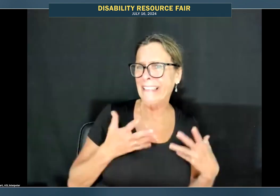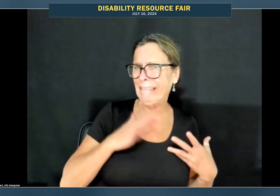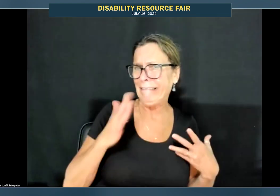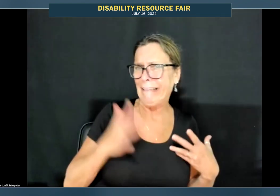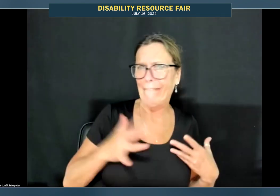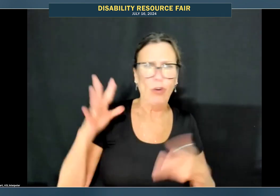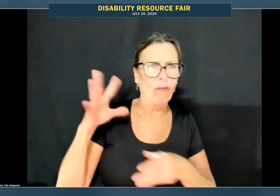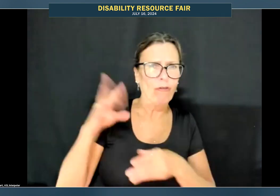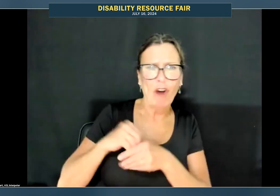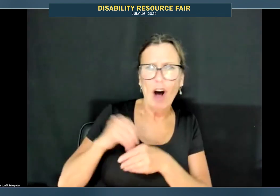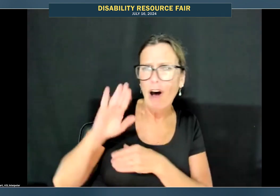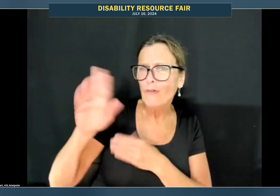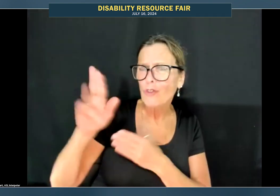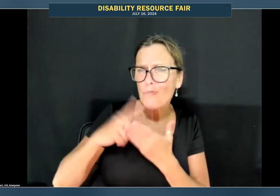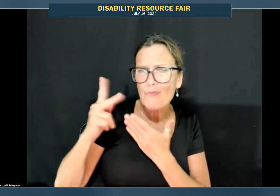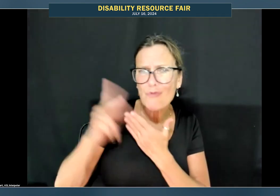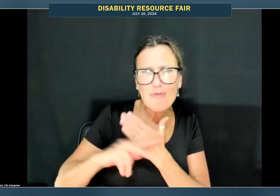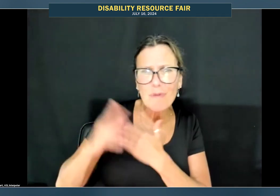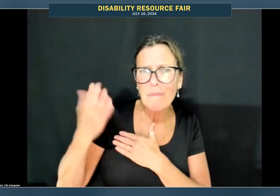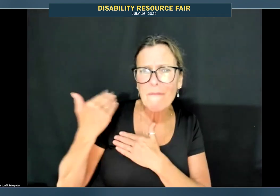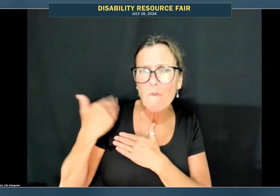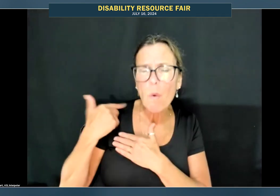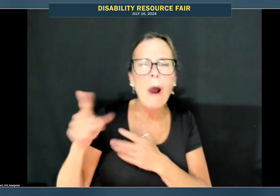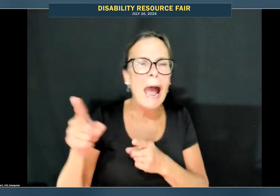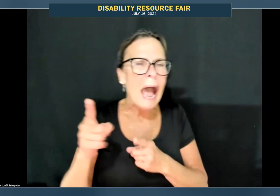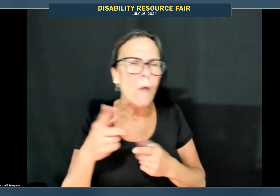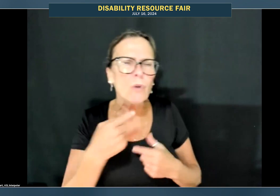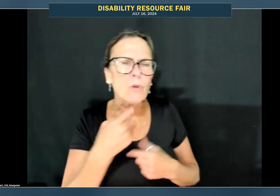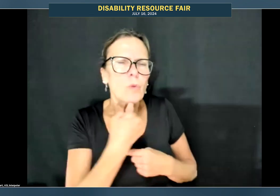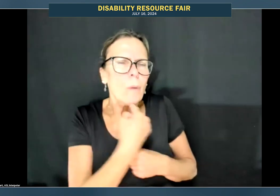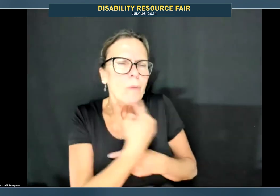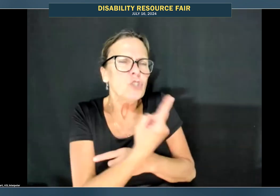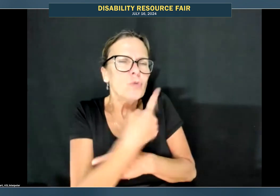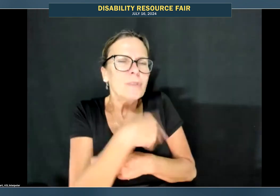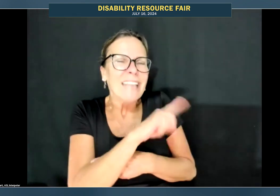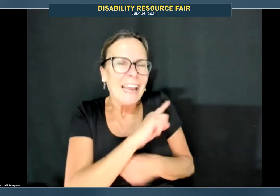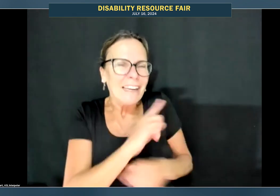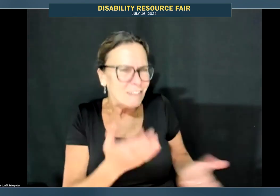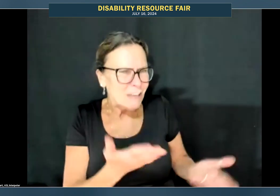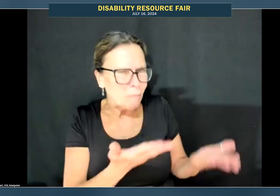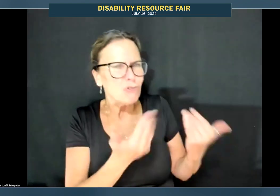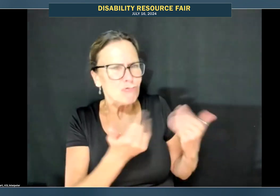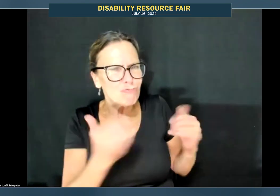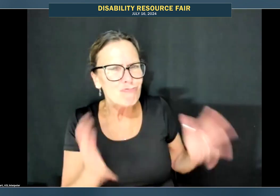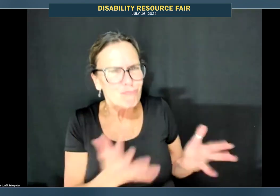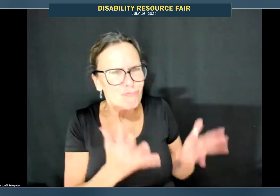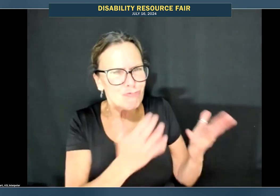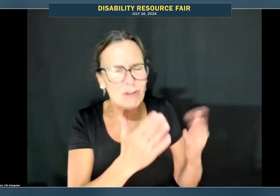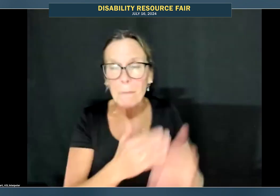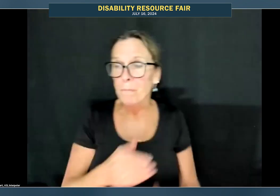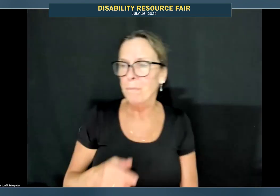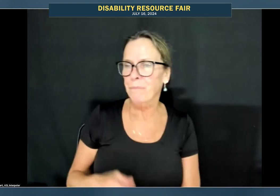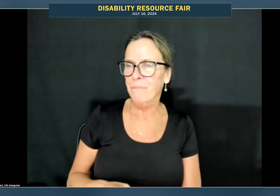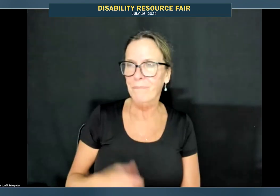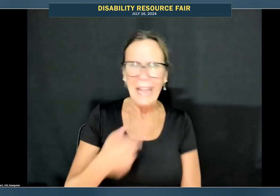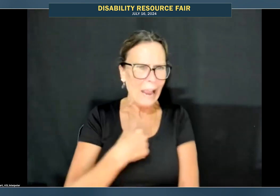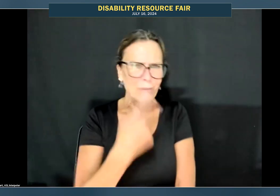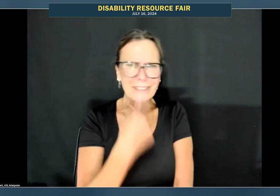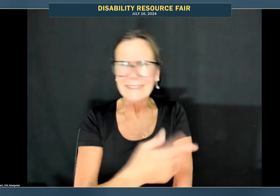before? What would you say to that person? I would tell them, come on